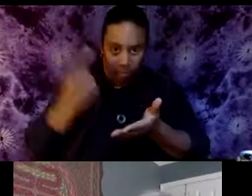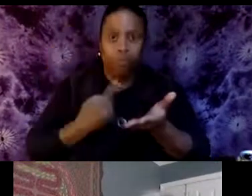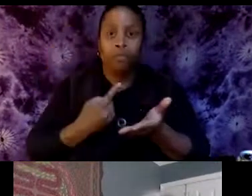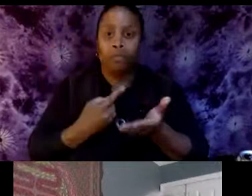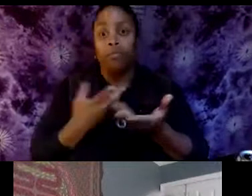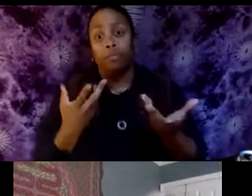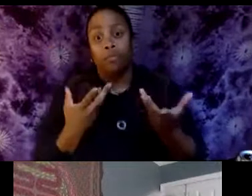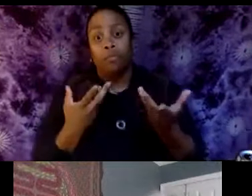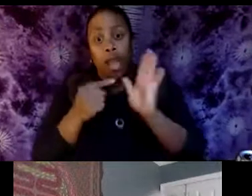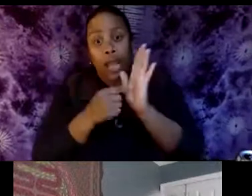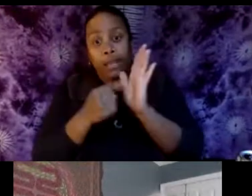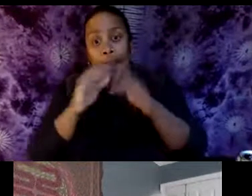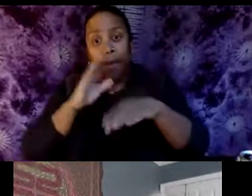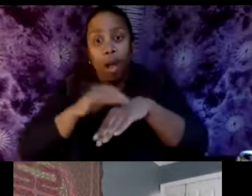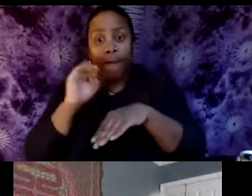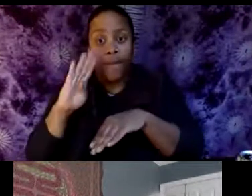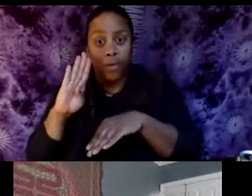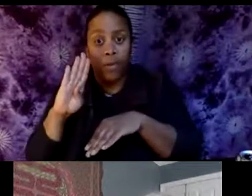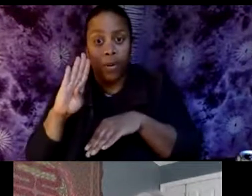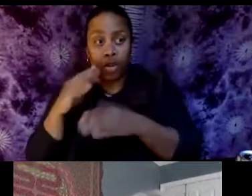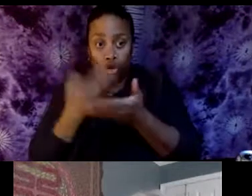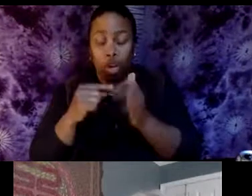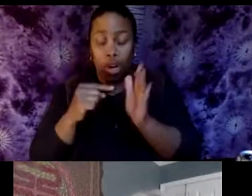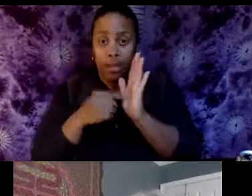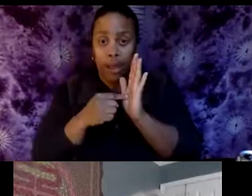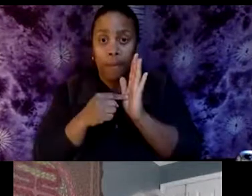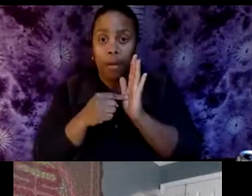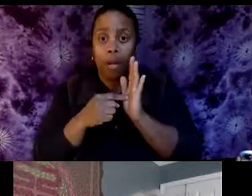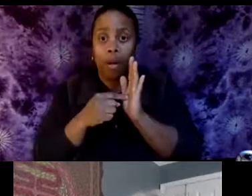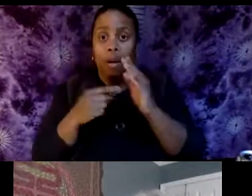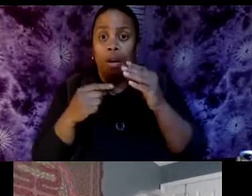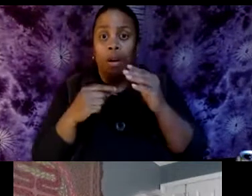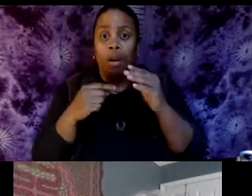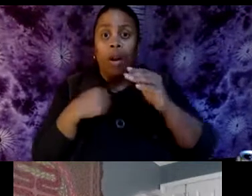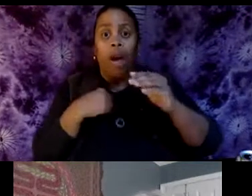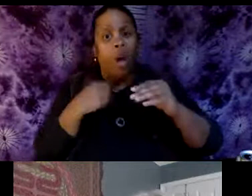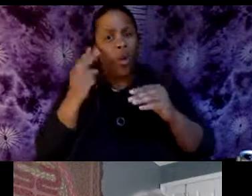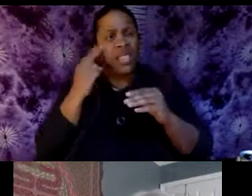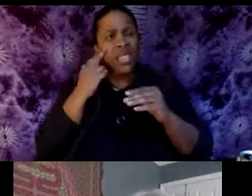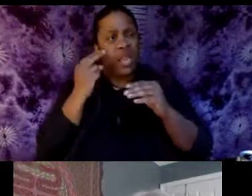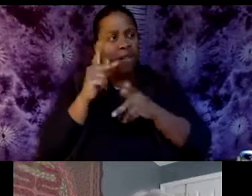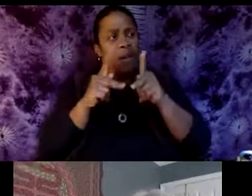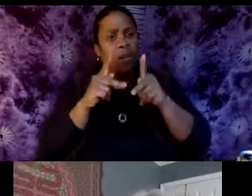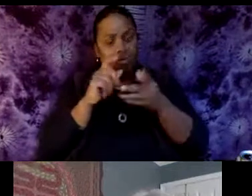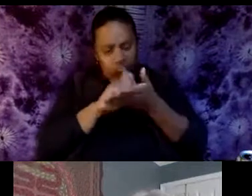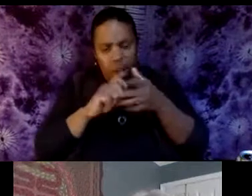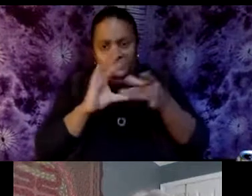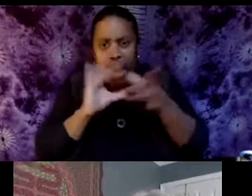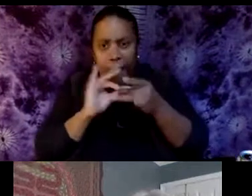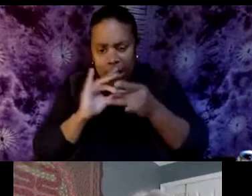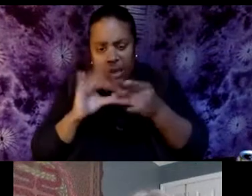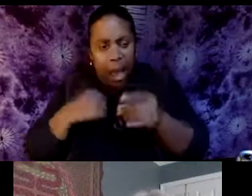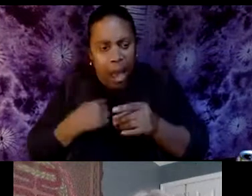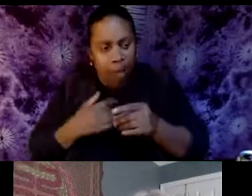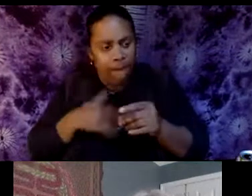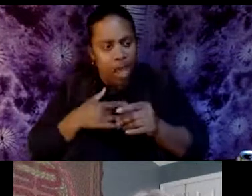example, like on Facebook, it's a great example, is I would see these comments that people would make and I'd get triggered and then I'd like start